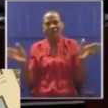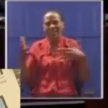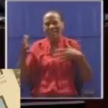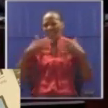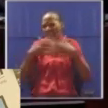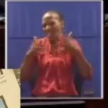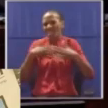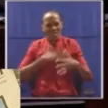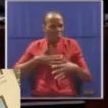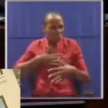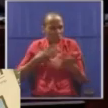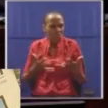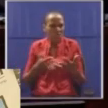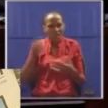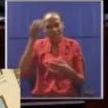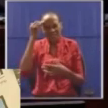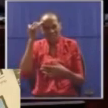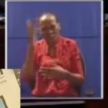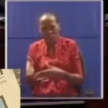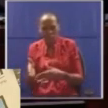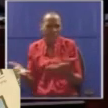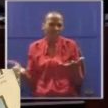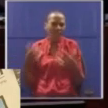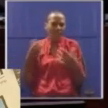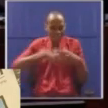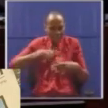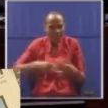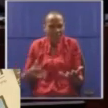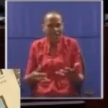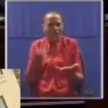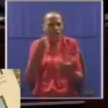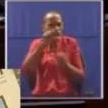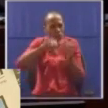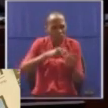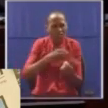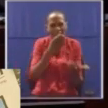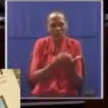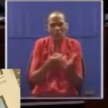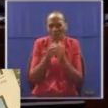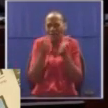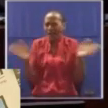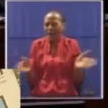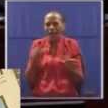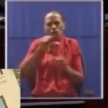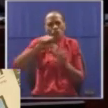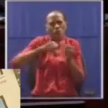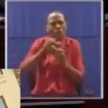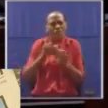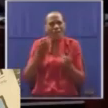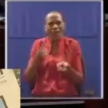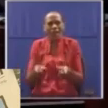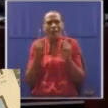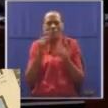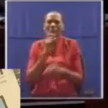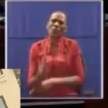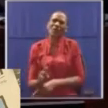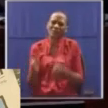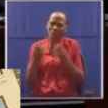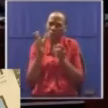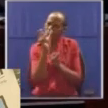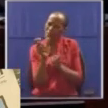emotional, psychological, physical, social, or economic harm. What does social harm mean? This is far too